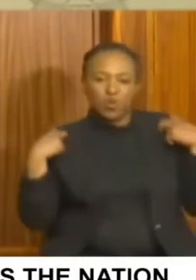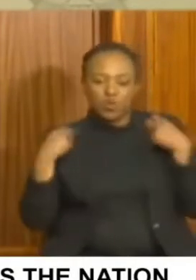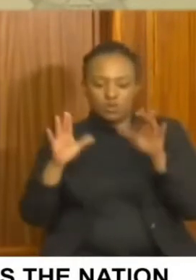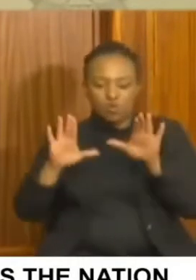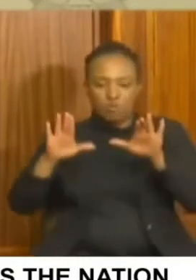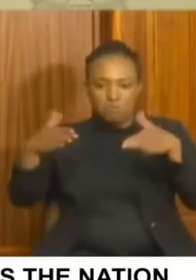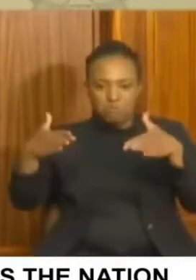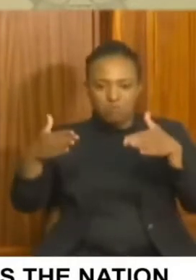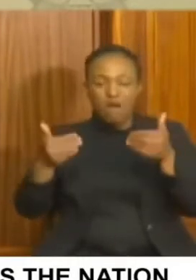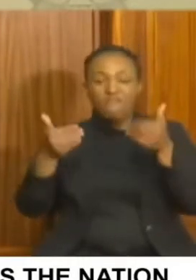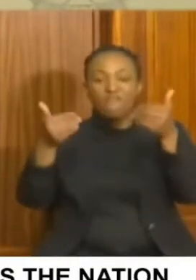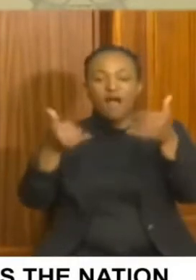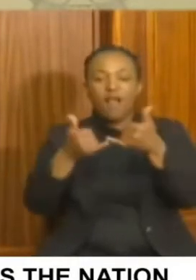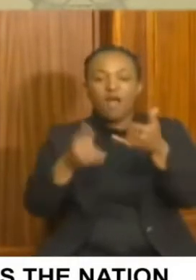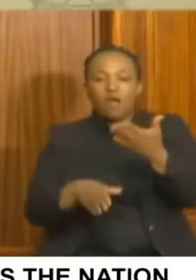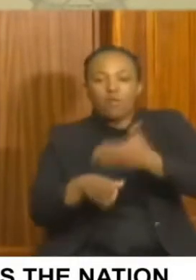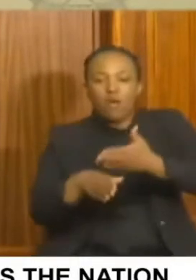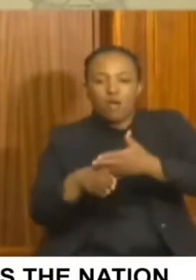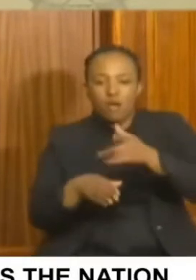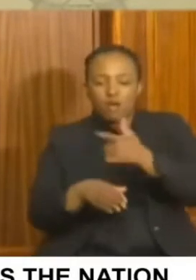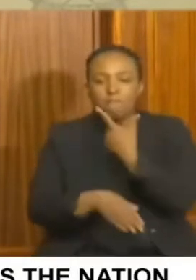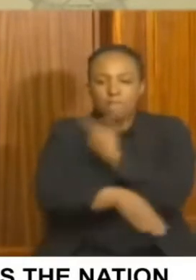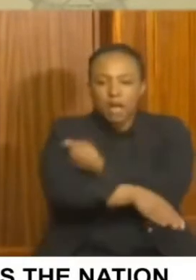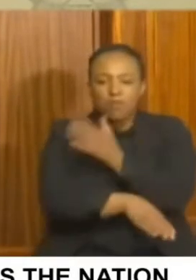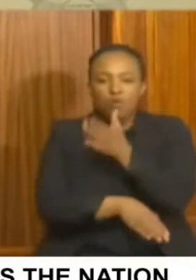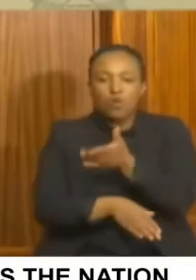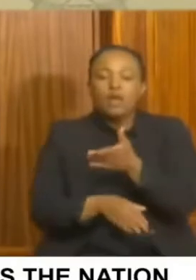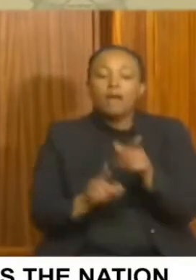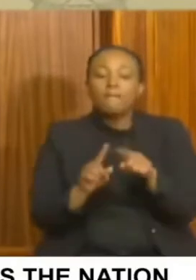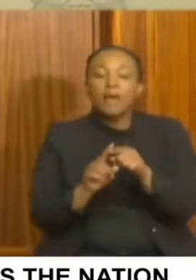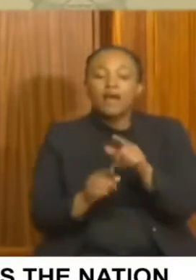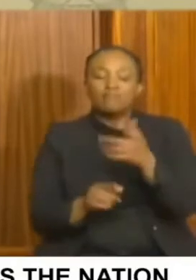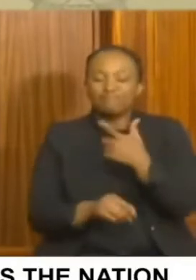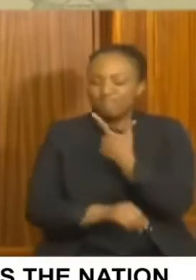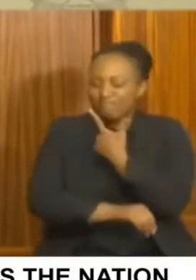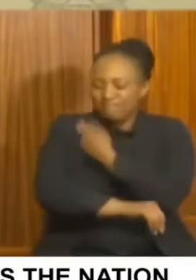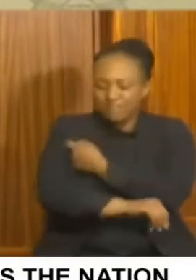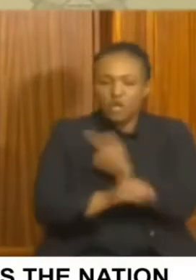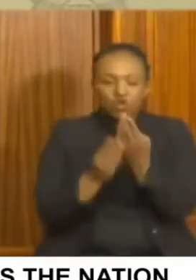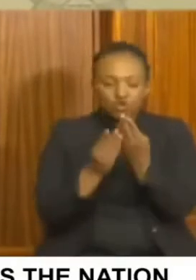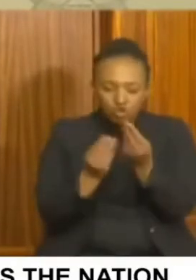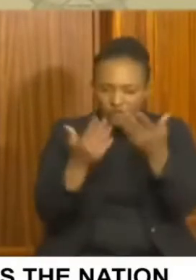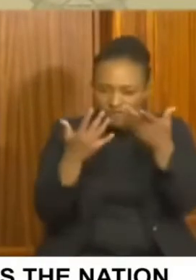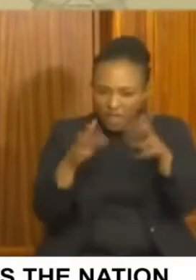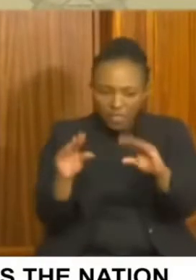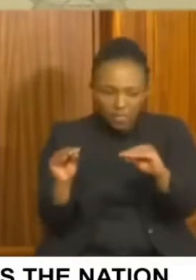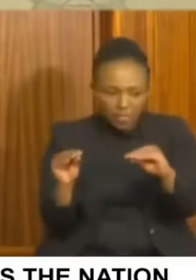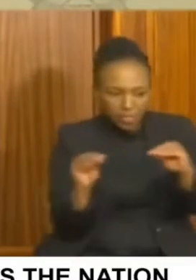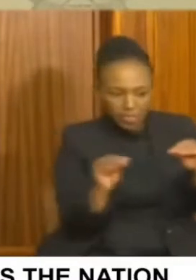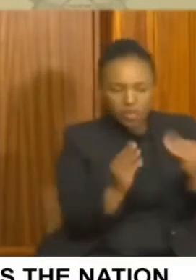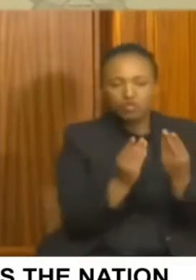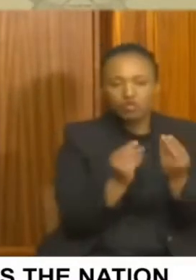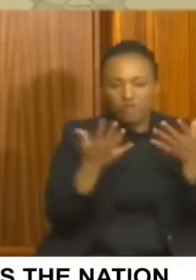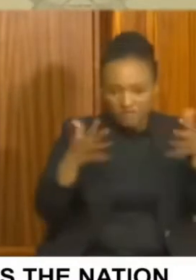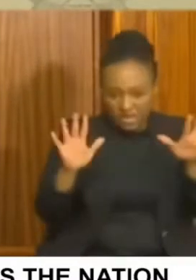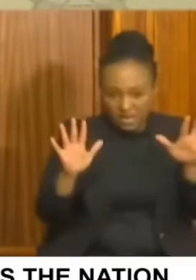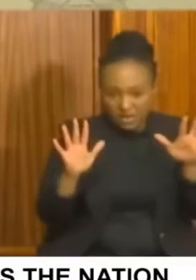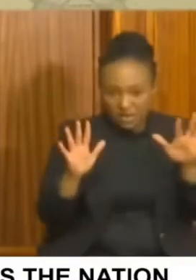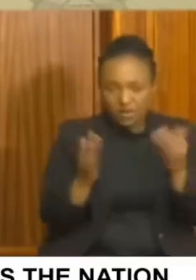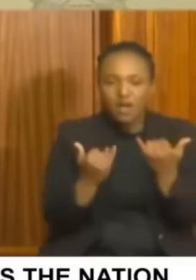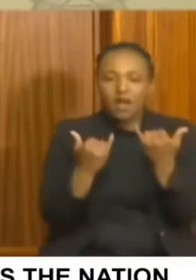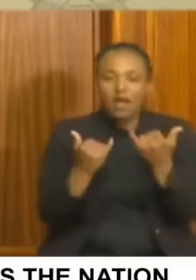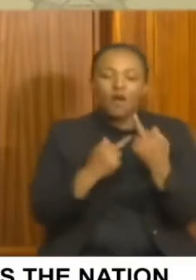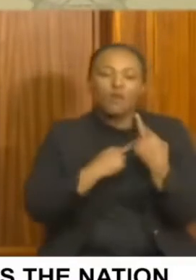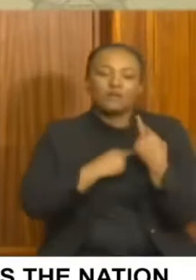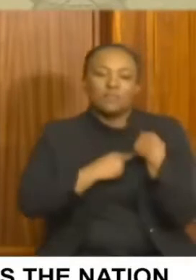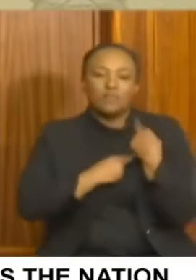line. The front now that line. The delays in the supply of Spien vaccine Cop? Is largely resolved. Works drift. Our immediate Where's the front task line? Is